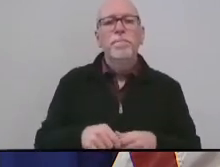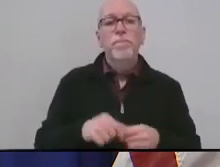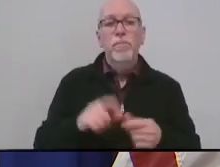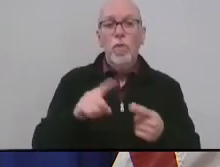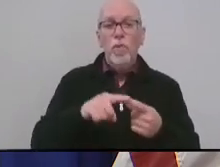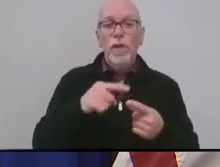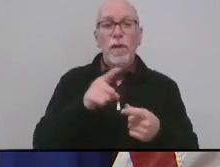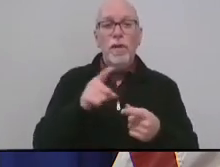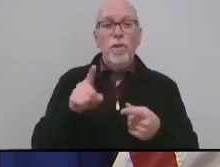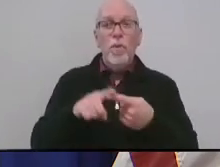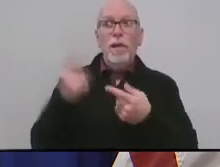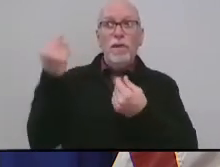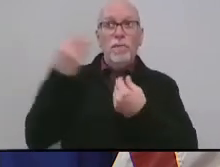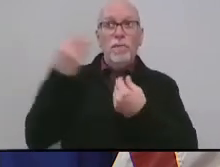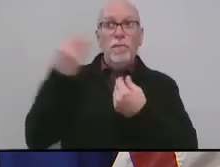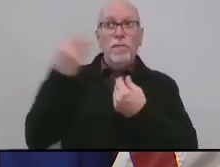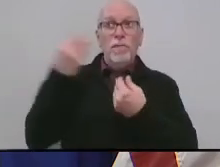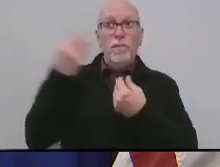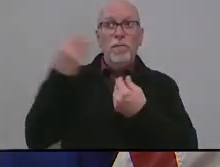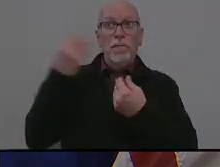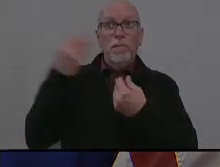the silver lining in this,